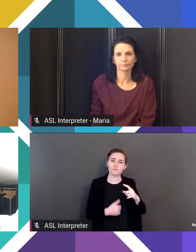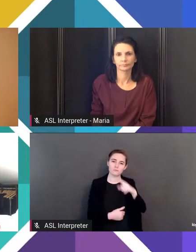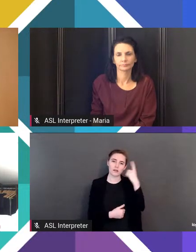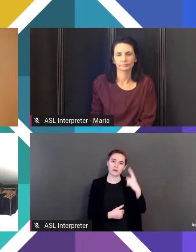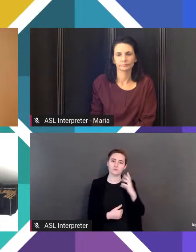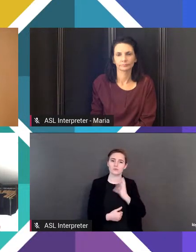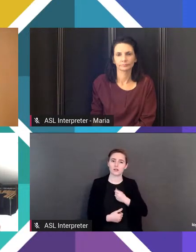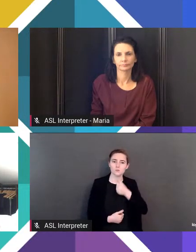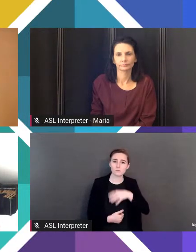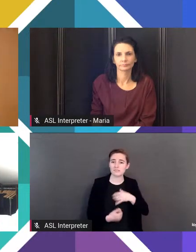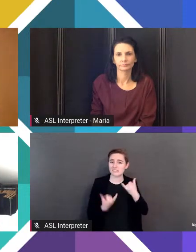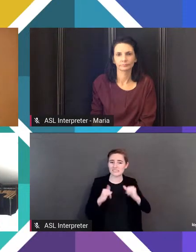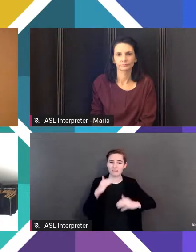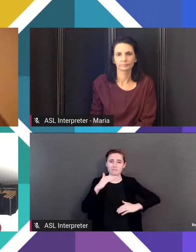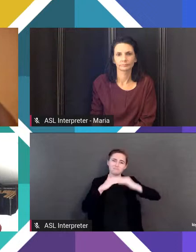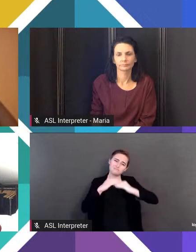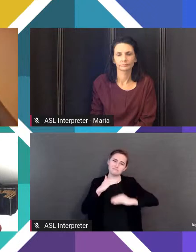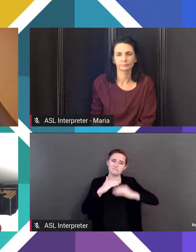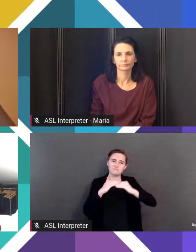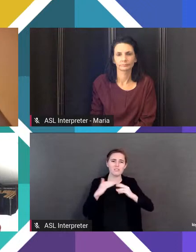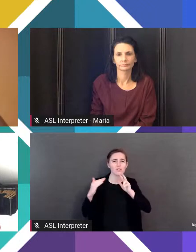And